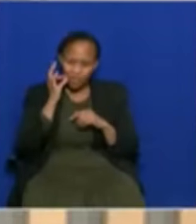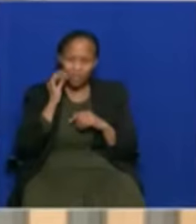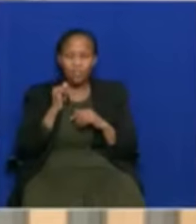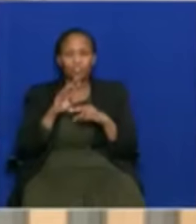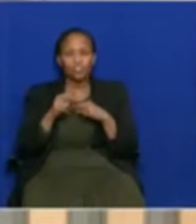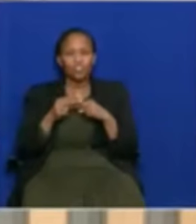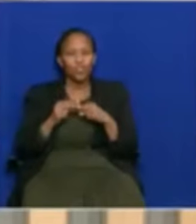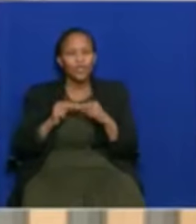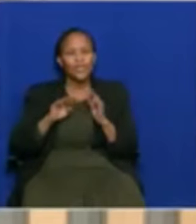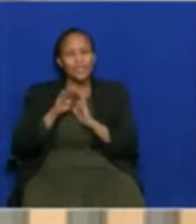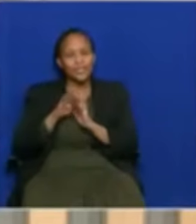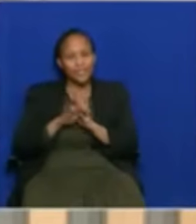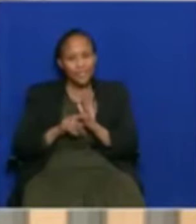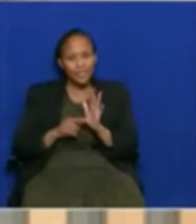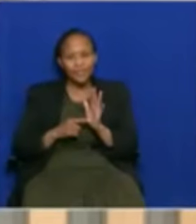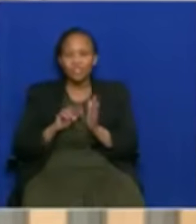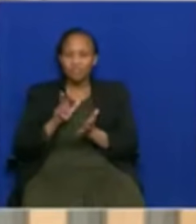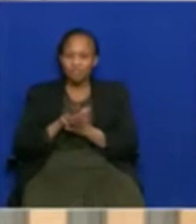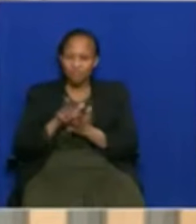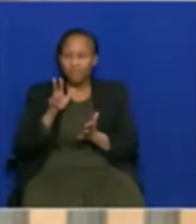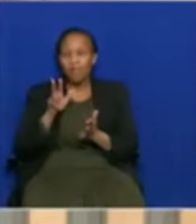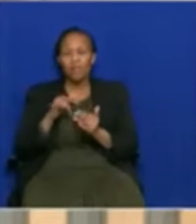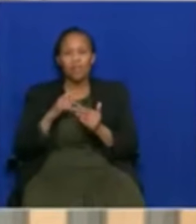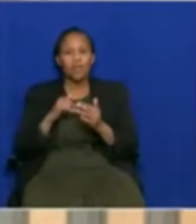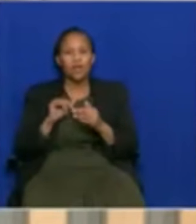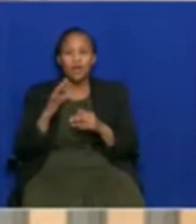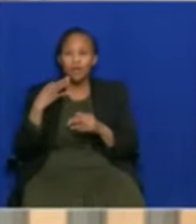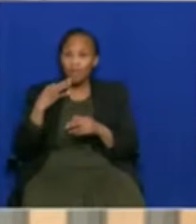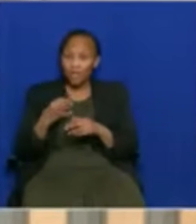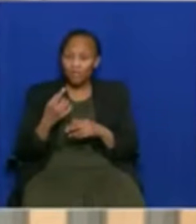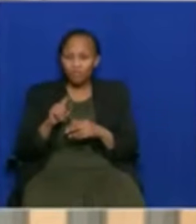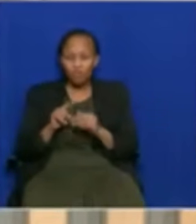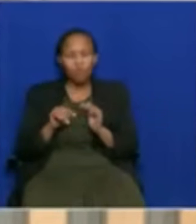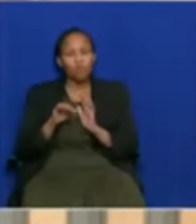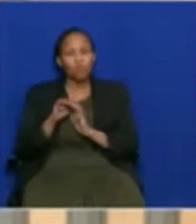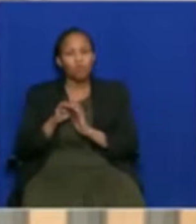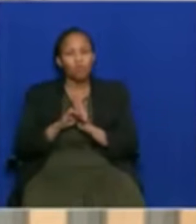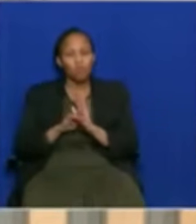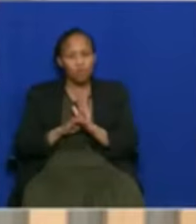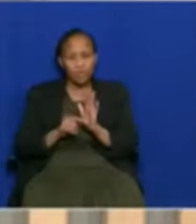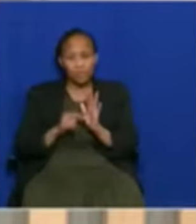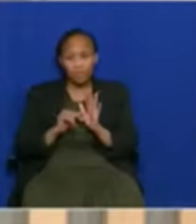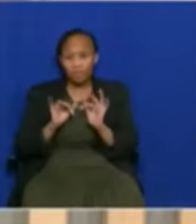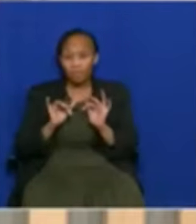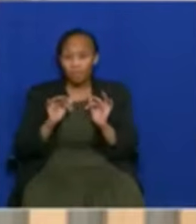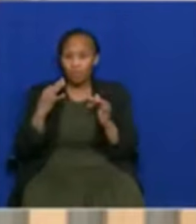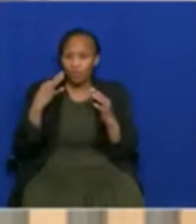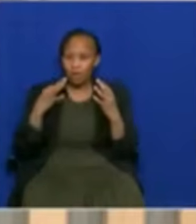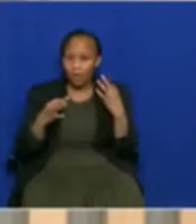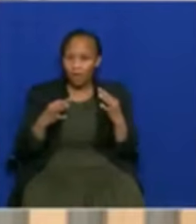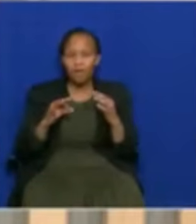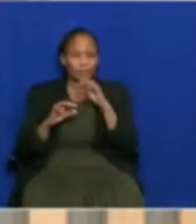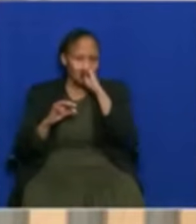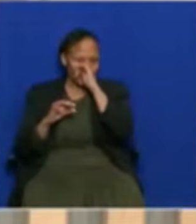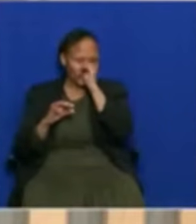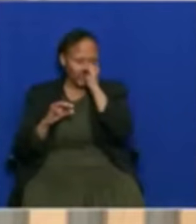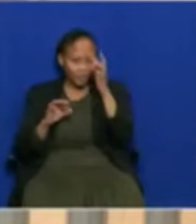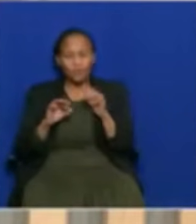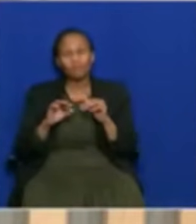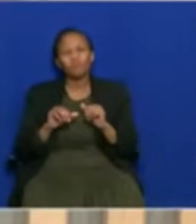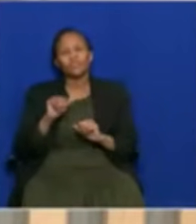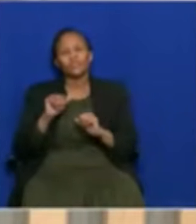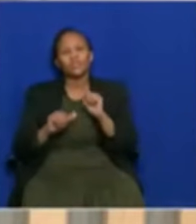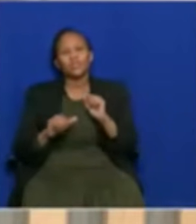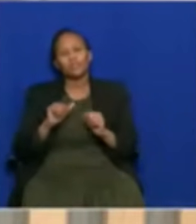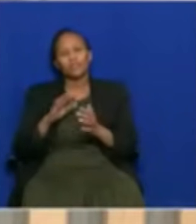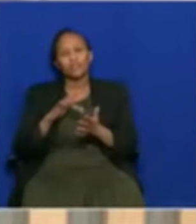candidates, applications for shortlisted candidates, invitation letters, security clearance assessments, center mark sheets, list of